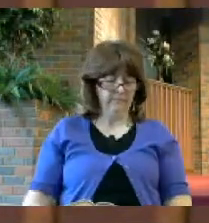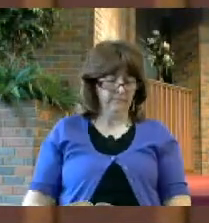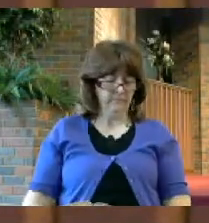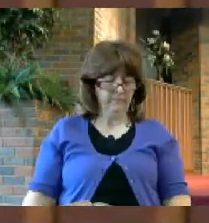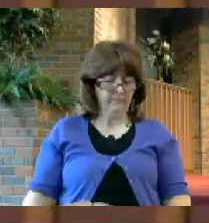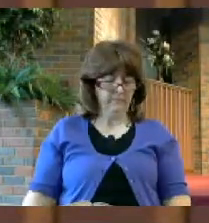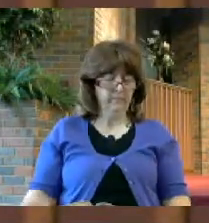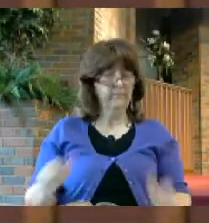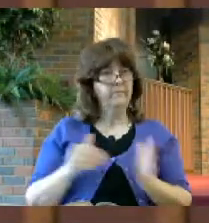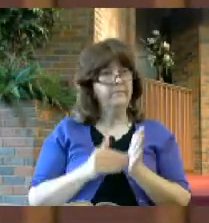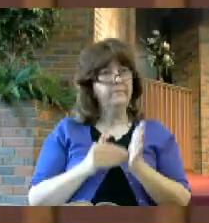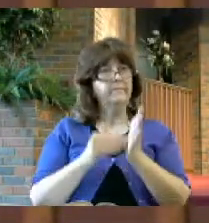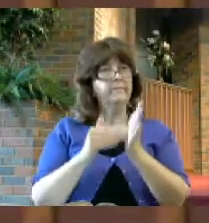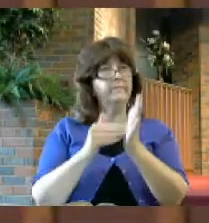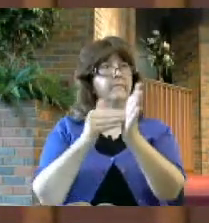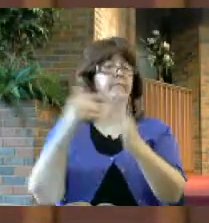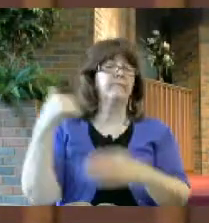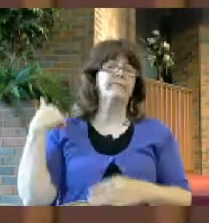Oh, if we come